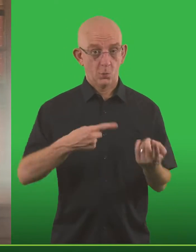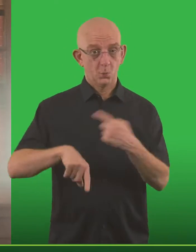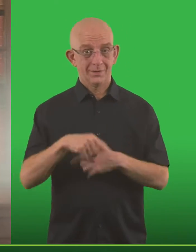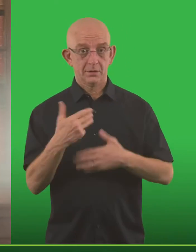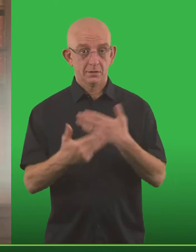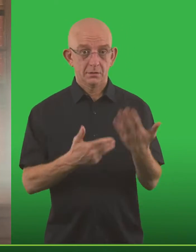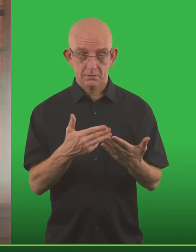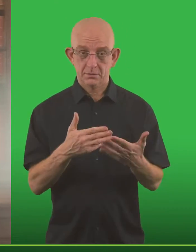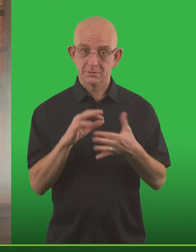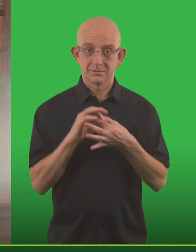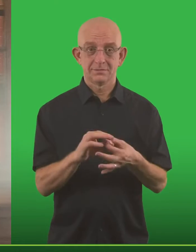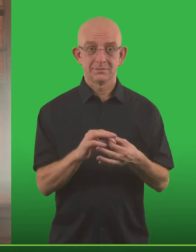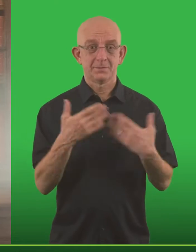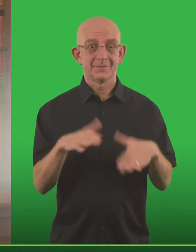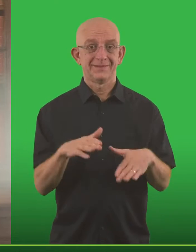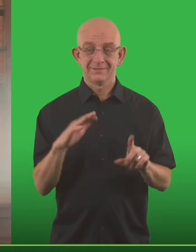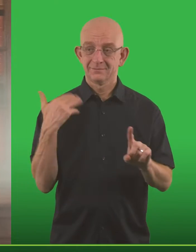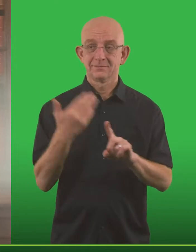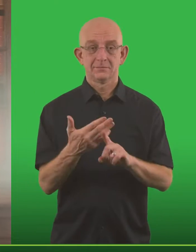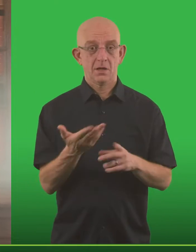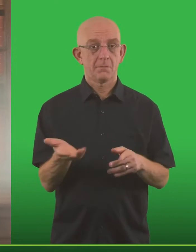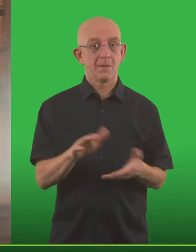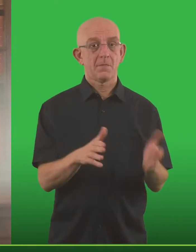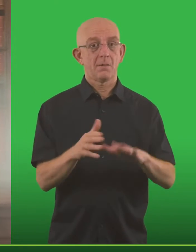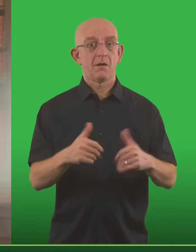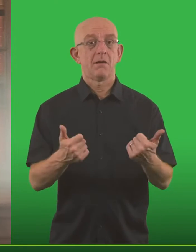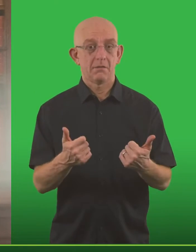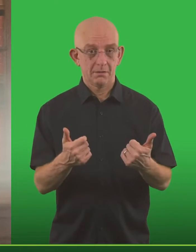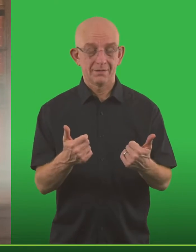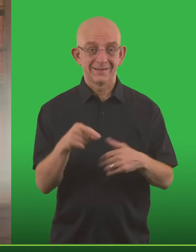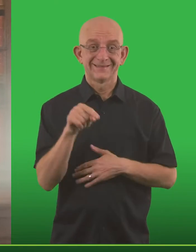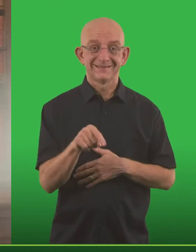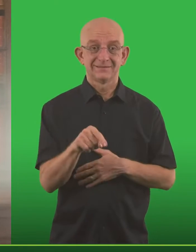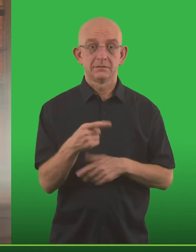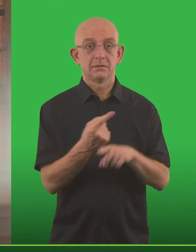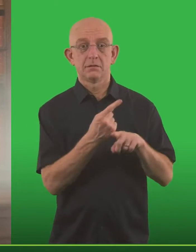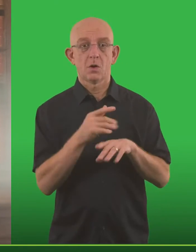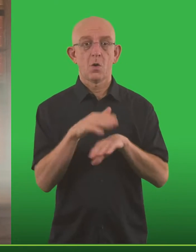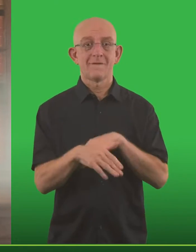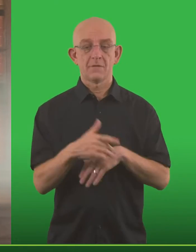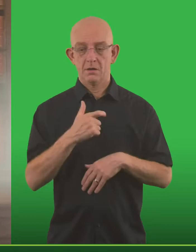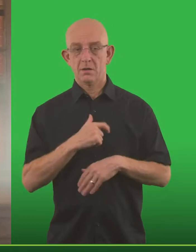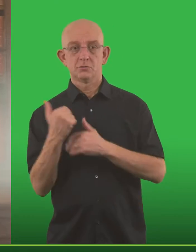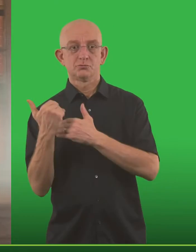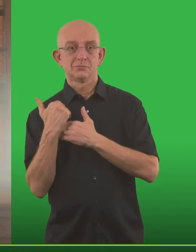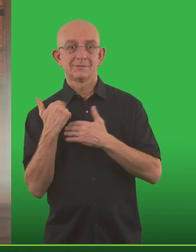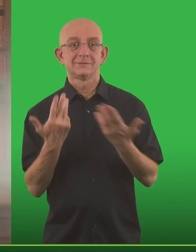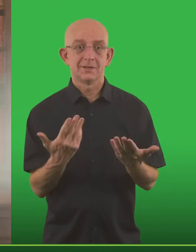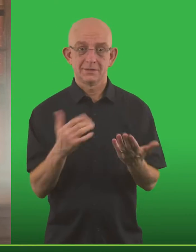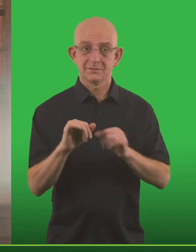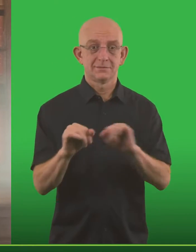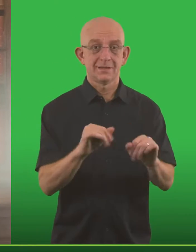more important our behaviour now as mandated restrictions are lifted. There's a lot of talk of personal responsibility. Personal